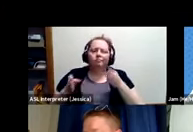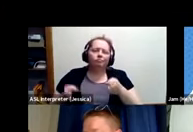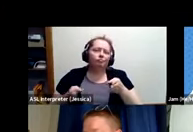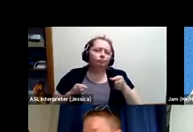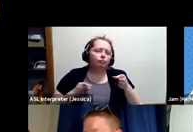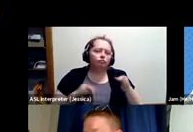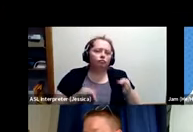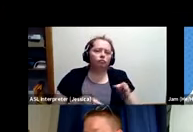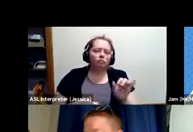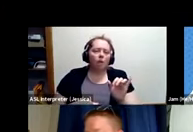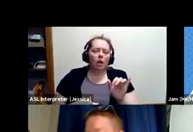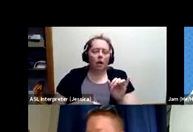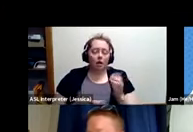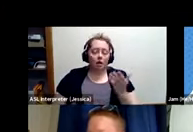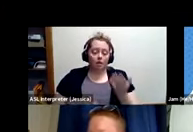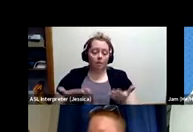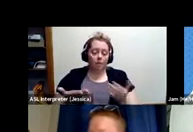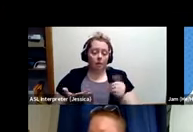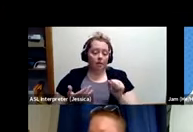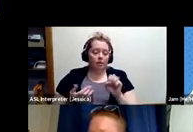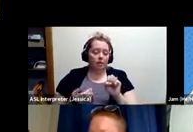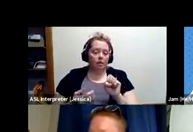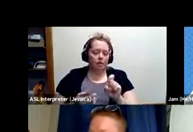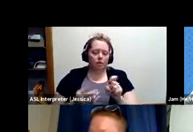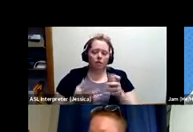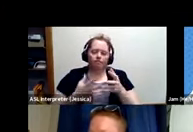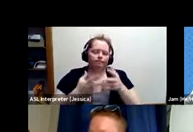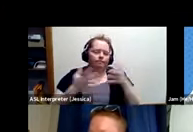be gendered for you and might not feel comfortable for you,